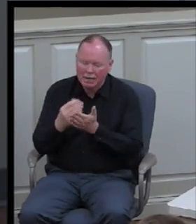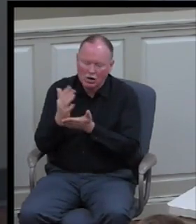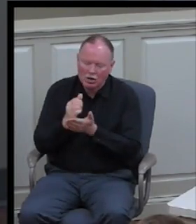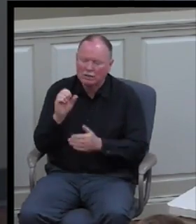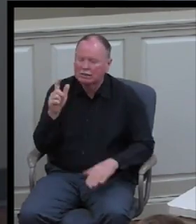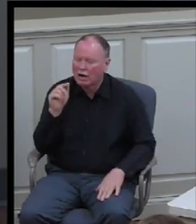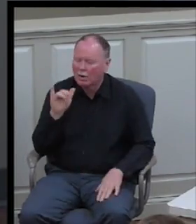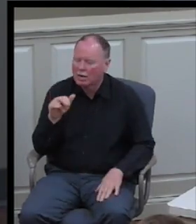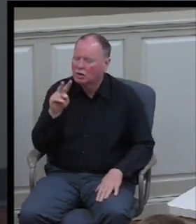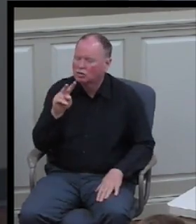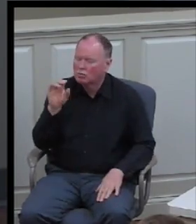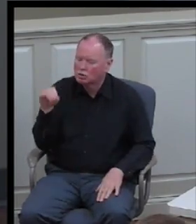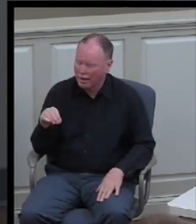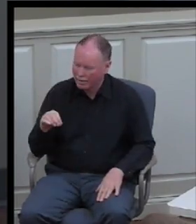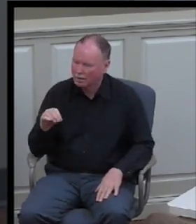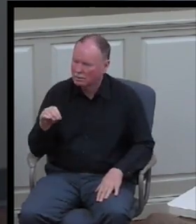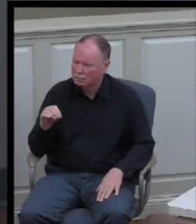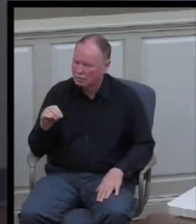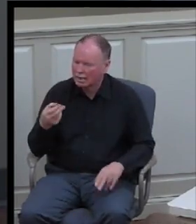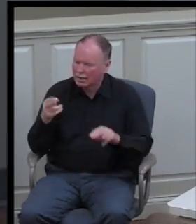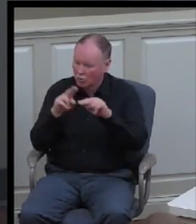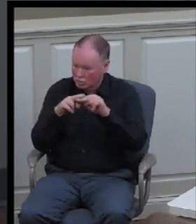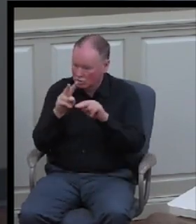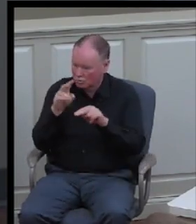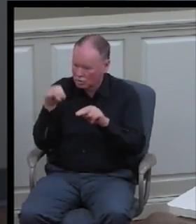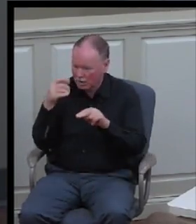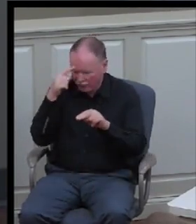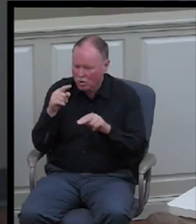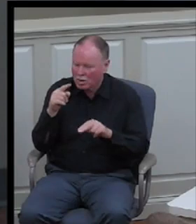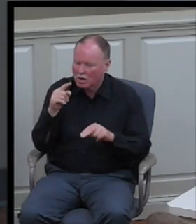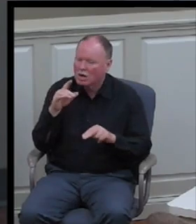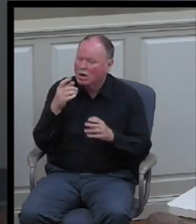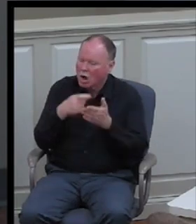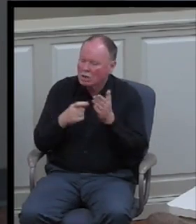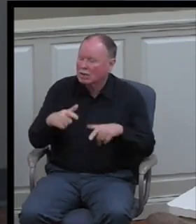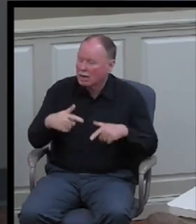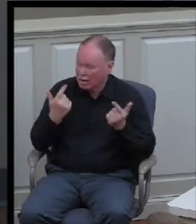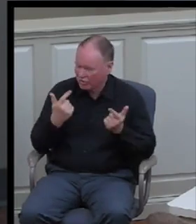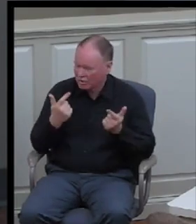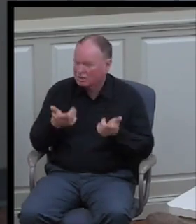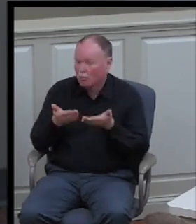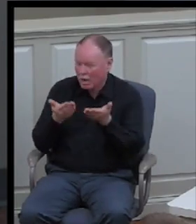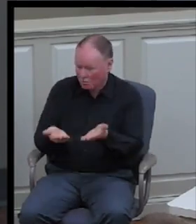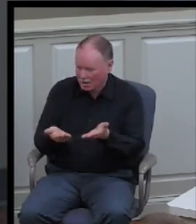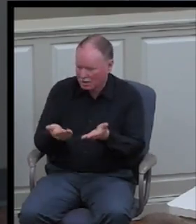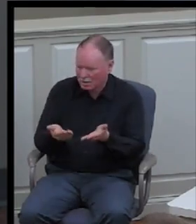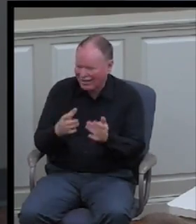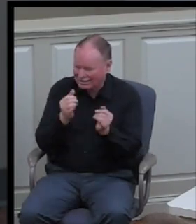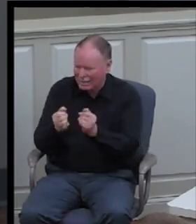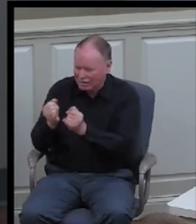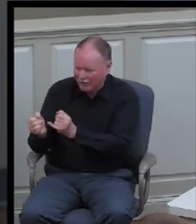a 2% increase for cost of living adjustment has been recommended, and that's on